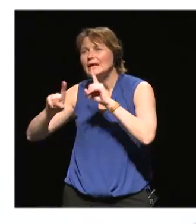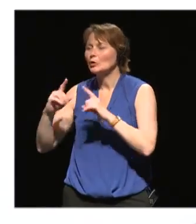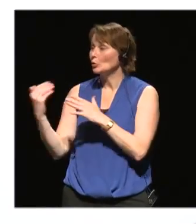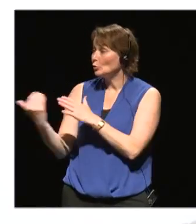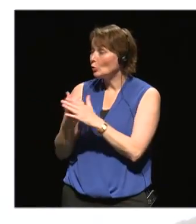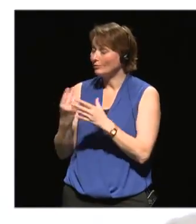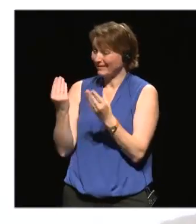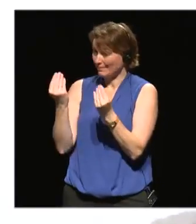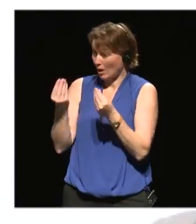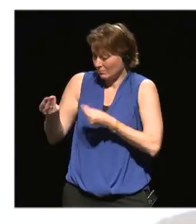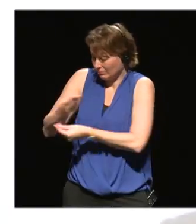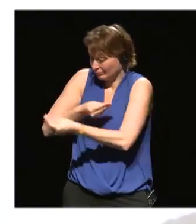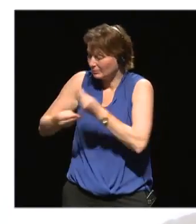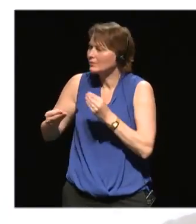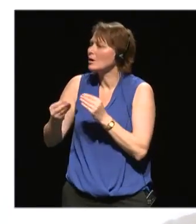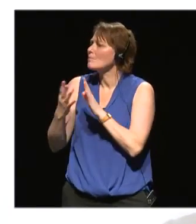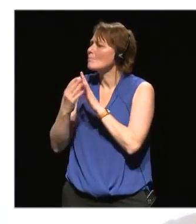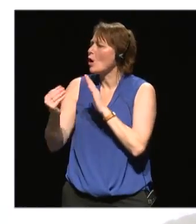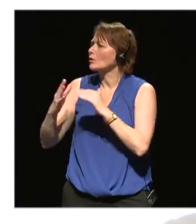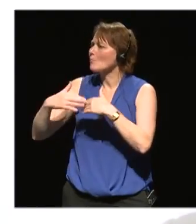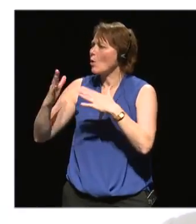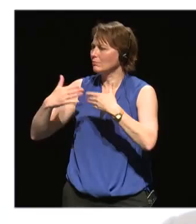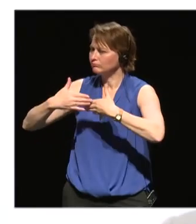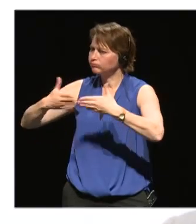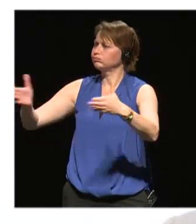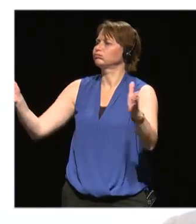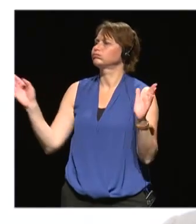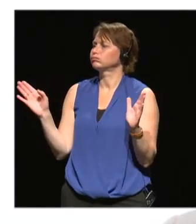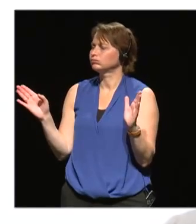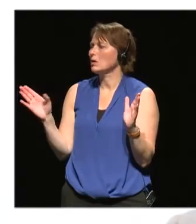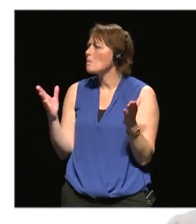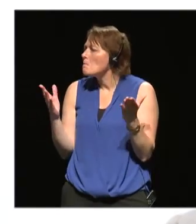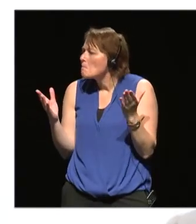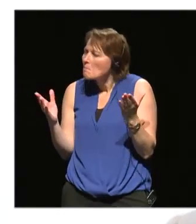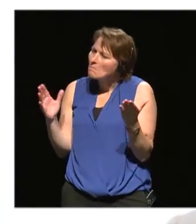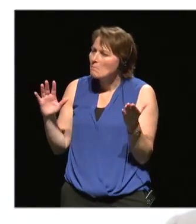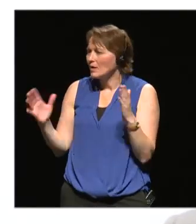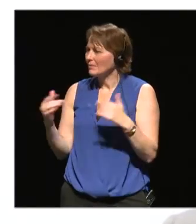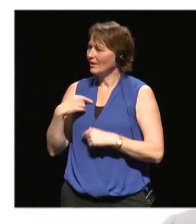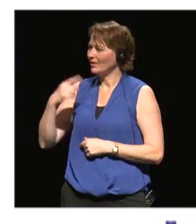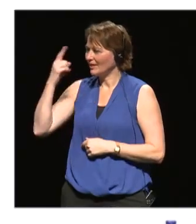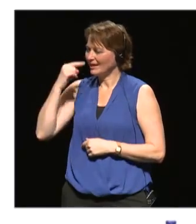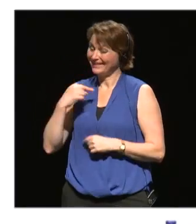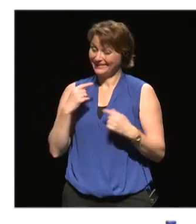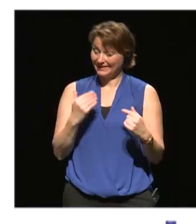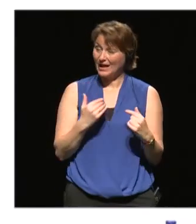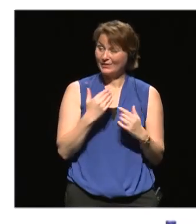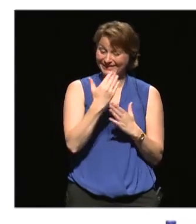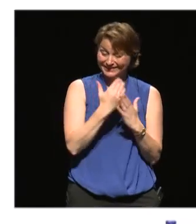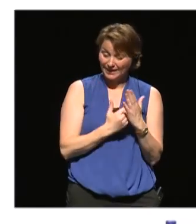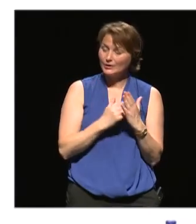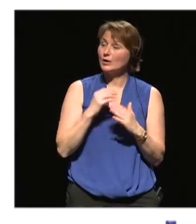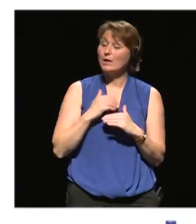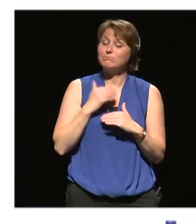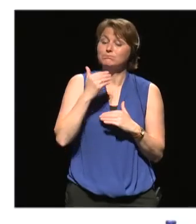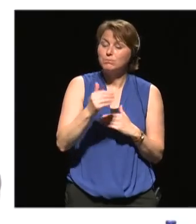model, which would be broader. And then we perhaps need to think about how we tie in this post-2015 agenda,